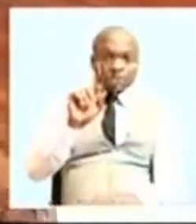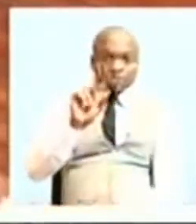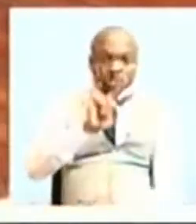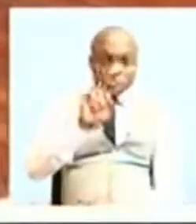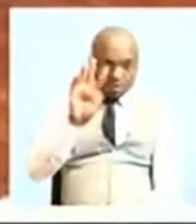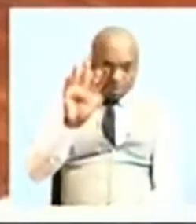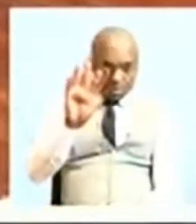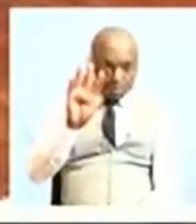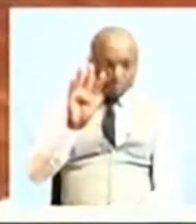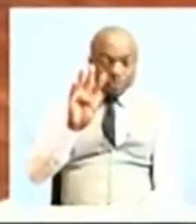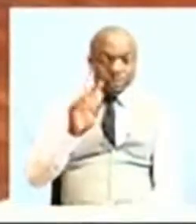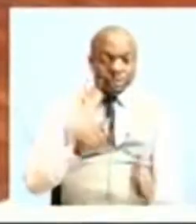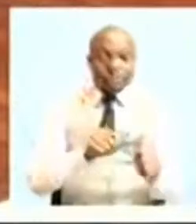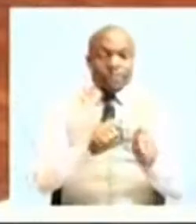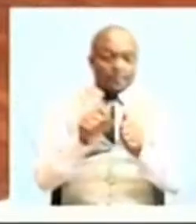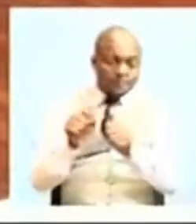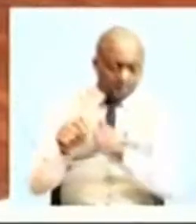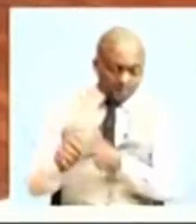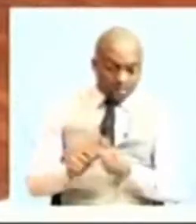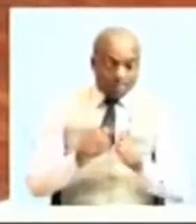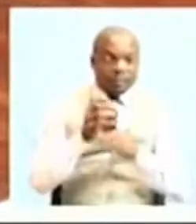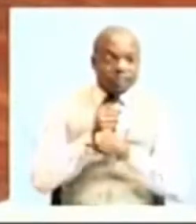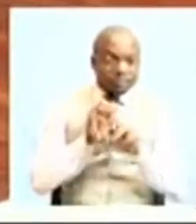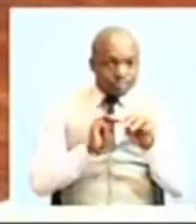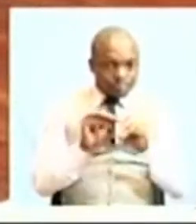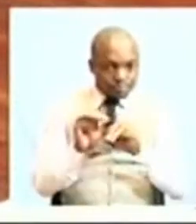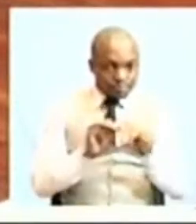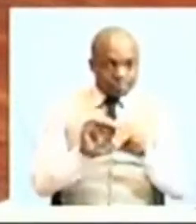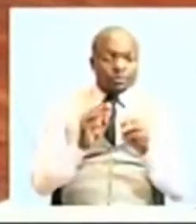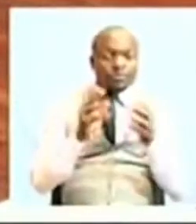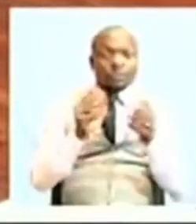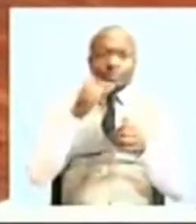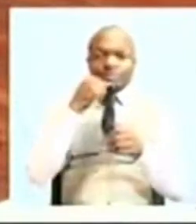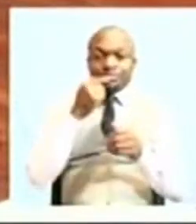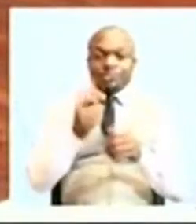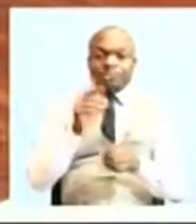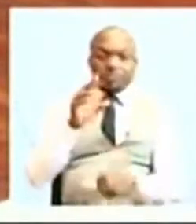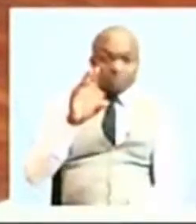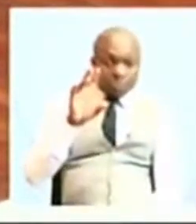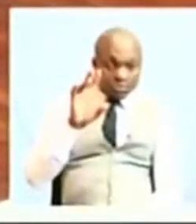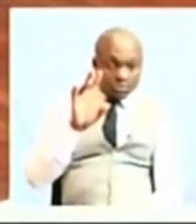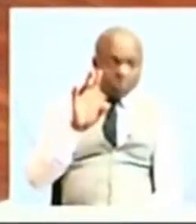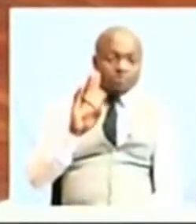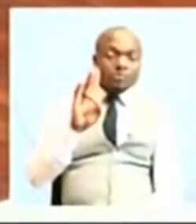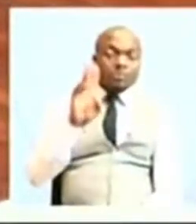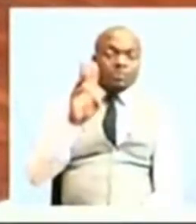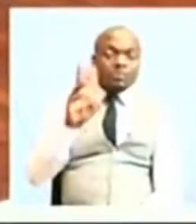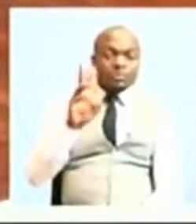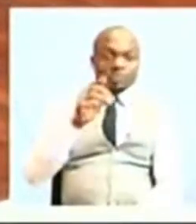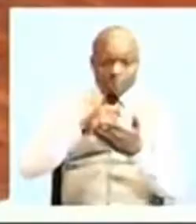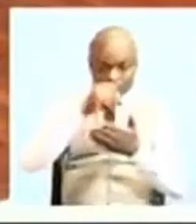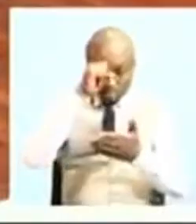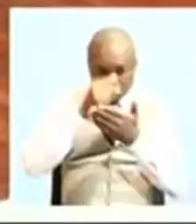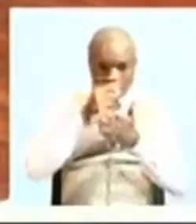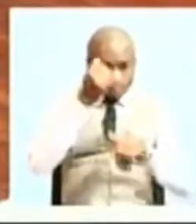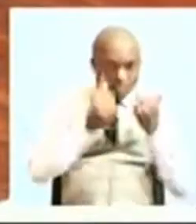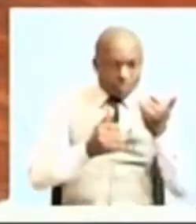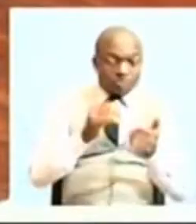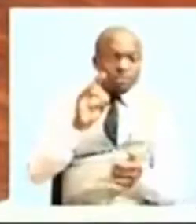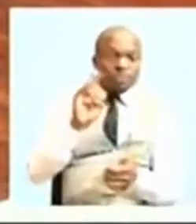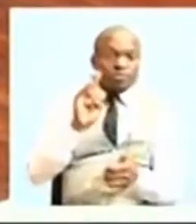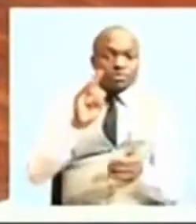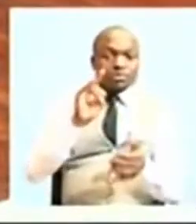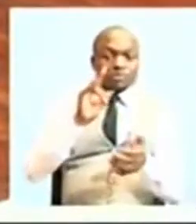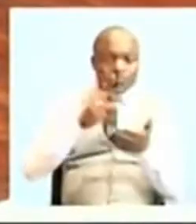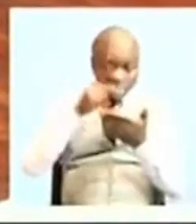2024. Action taken. Management wishes to state that the 76 students have since completed, while 17